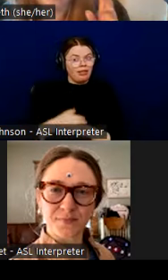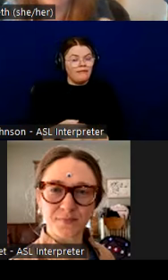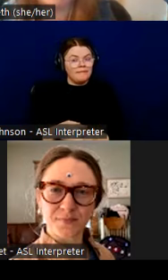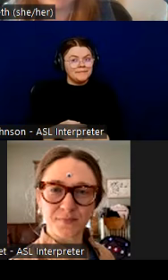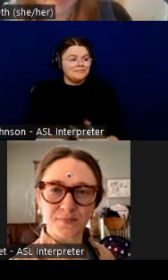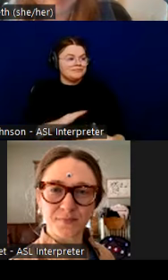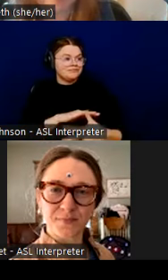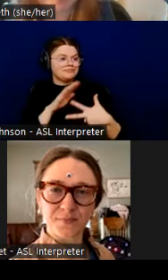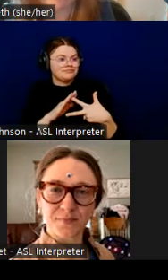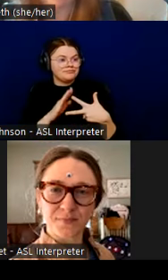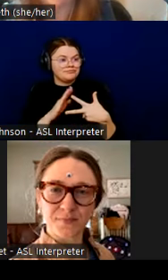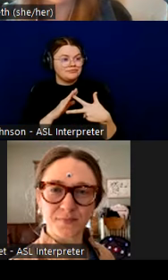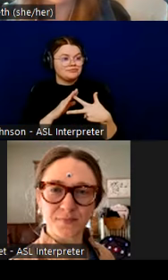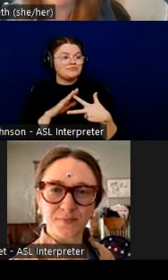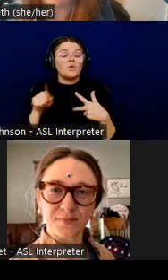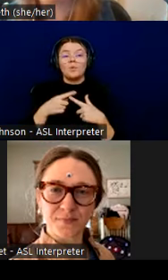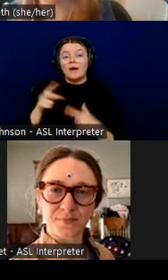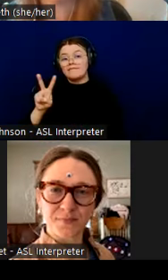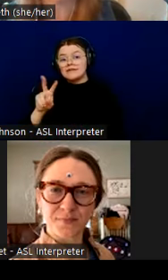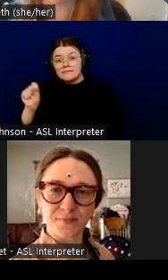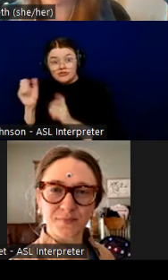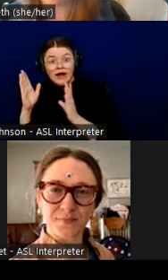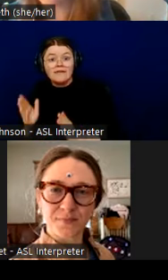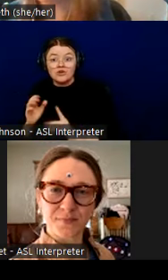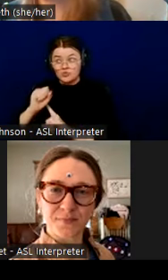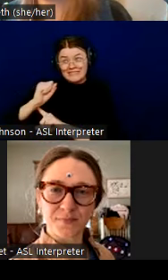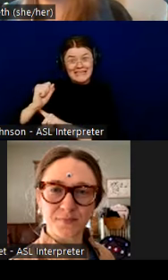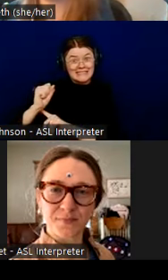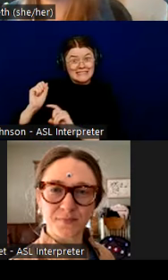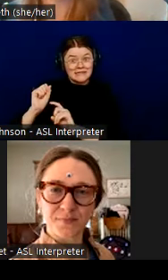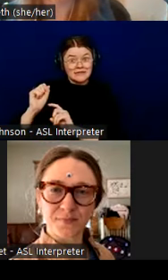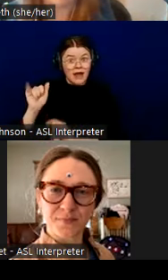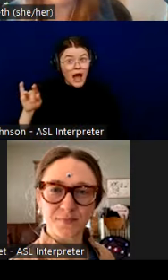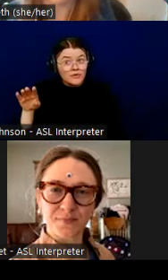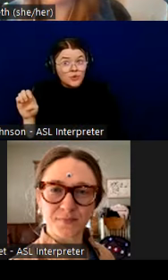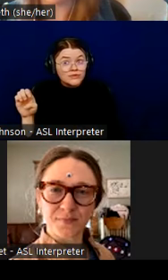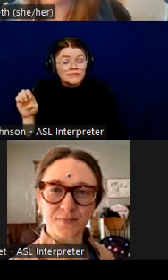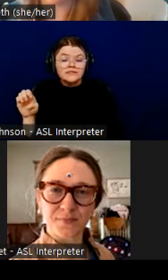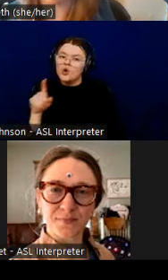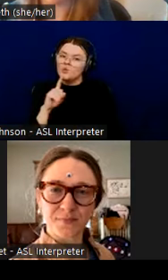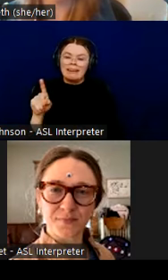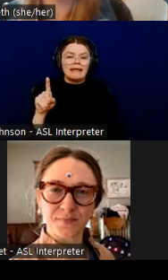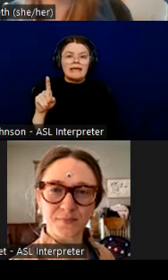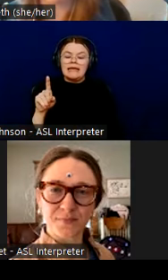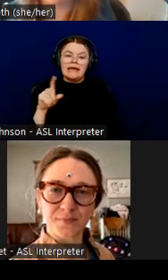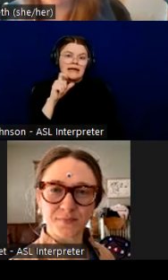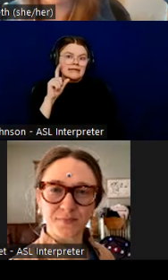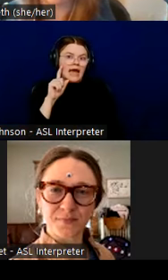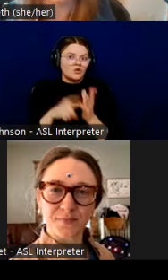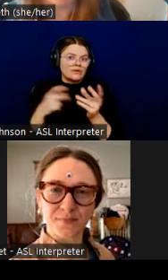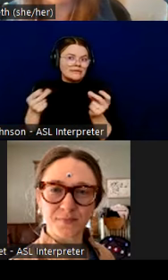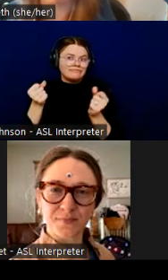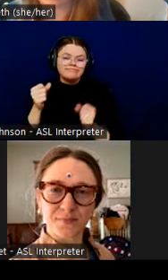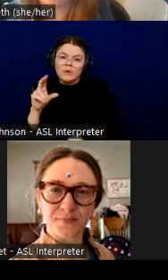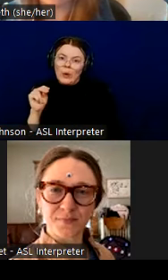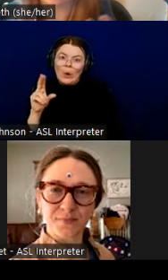Number two, when victim survivors resist abuse, they do it subtly. People tend not to notice. To an outsider,